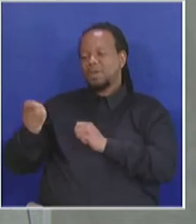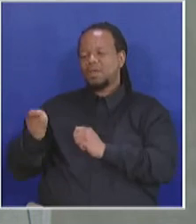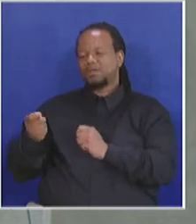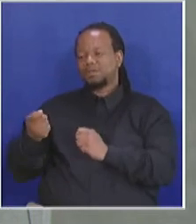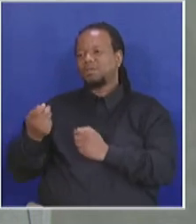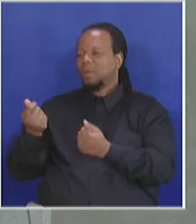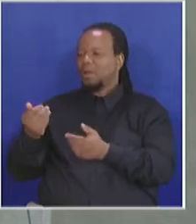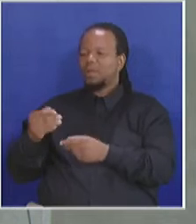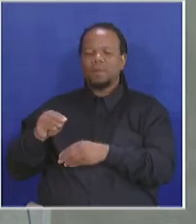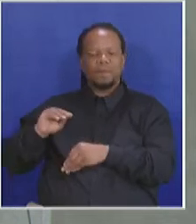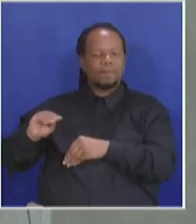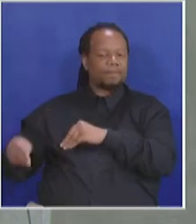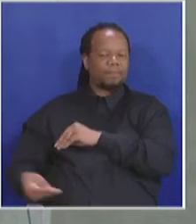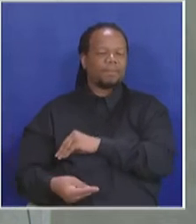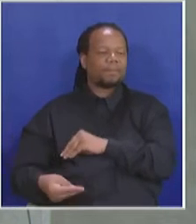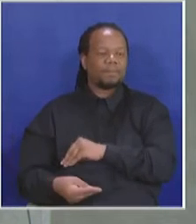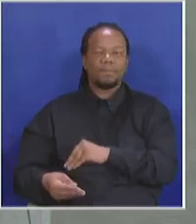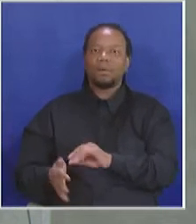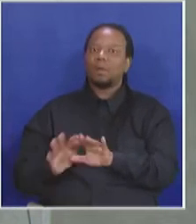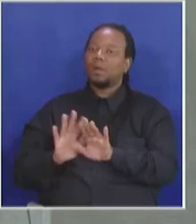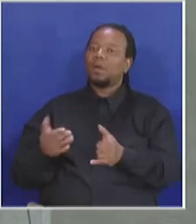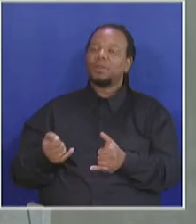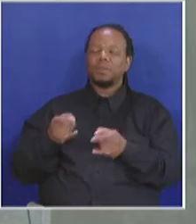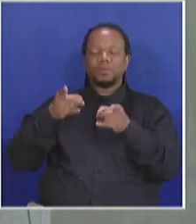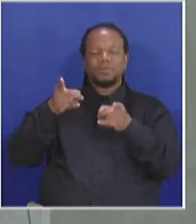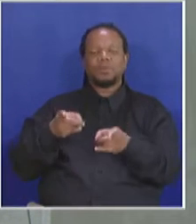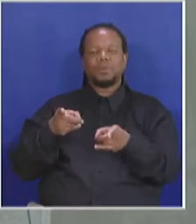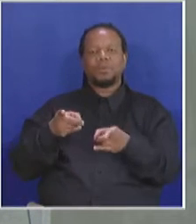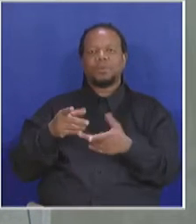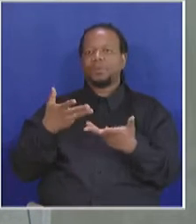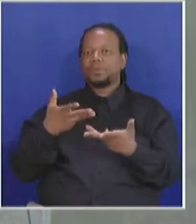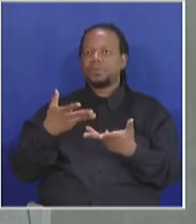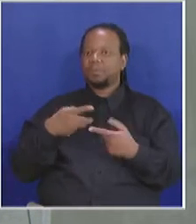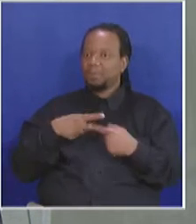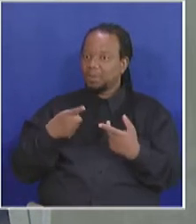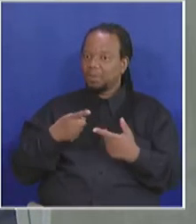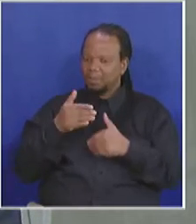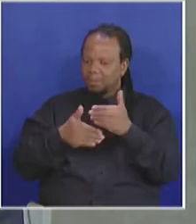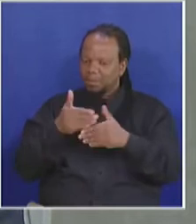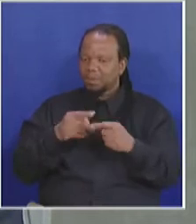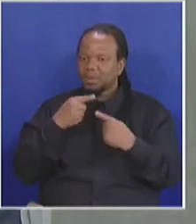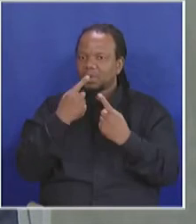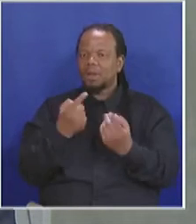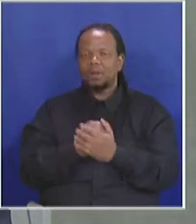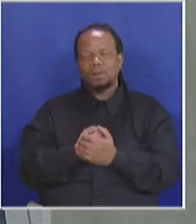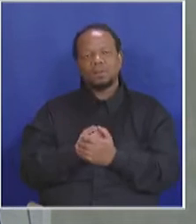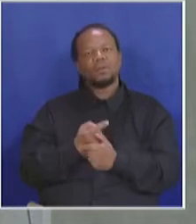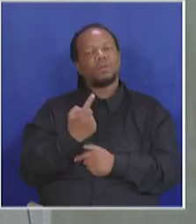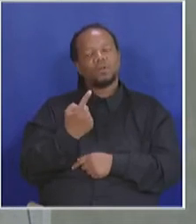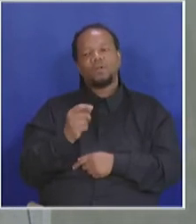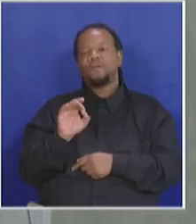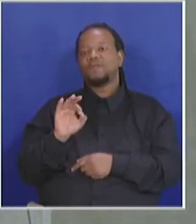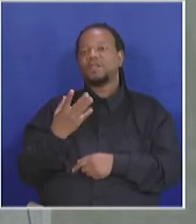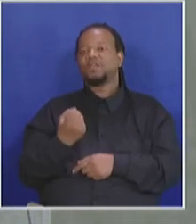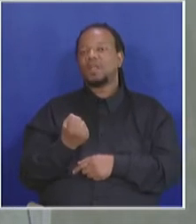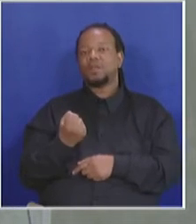accountability and report on decisions being made and progress. Why hasn't the Free State not gone